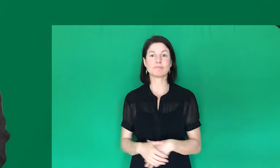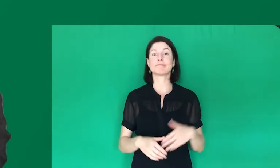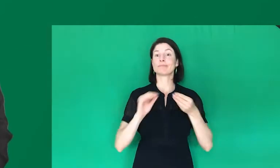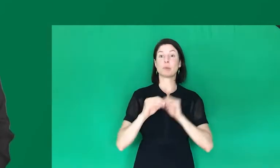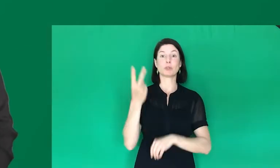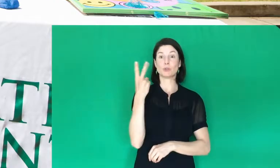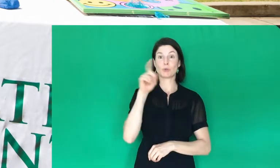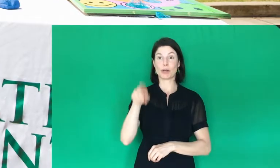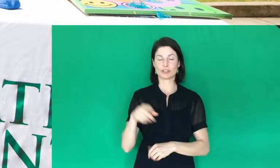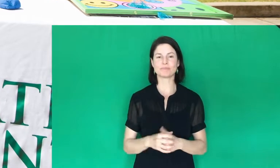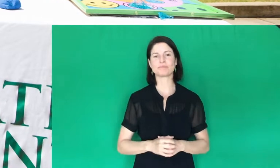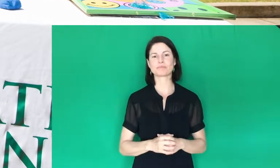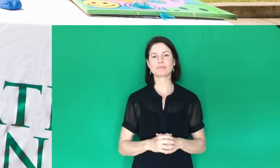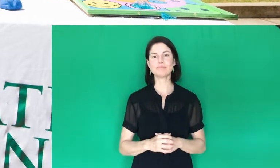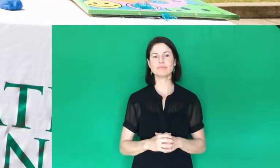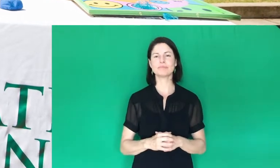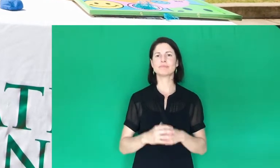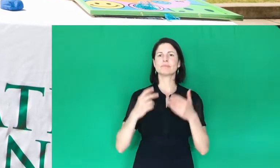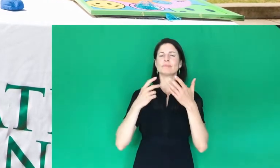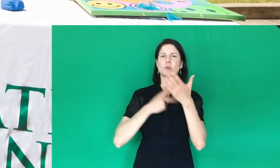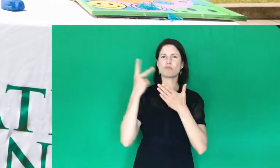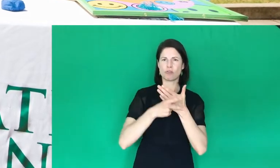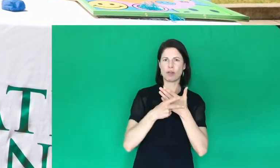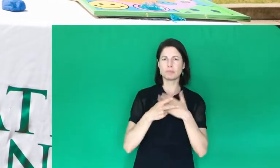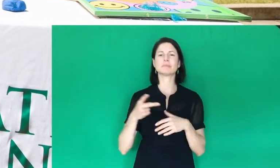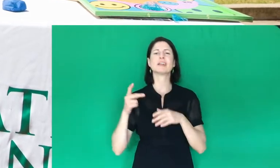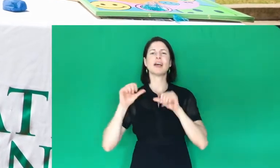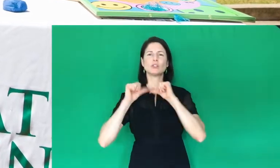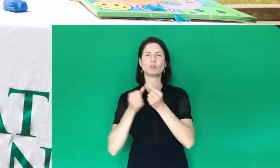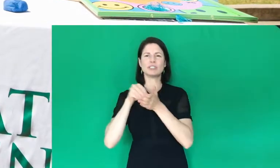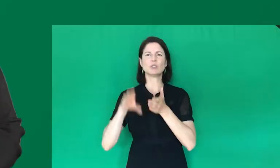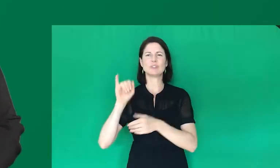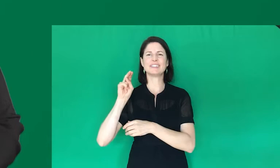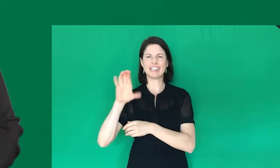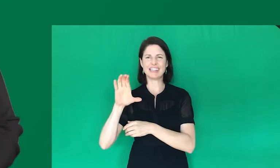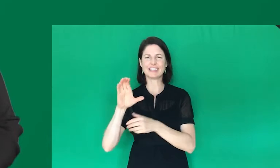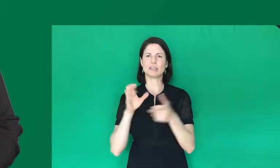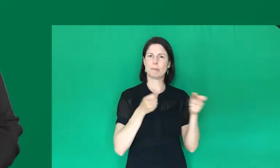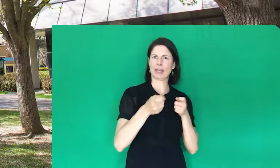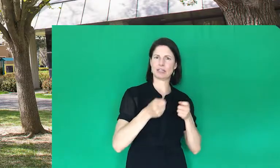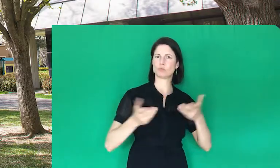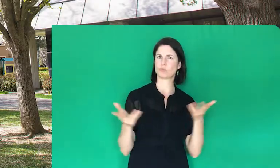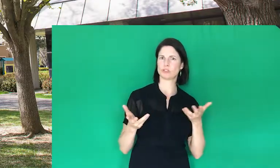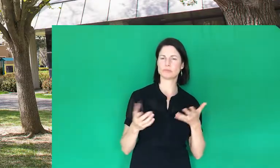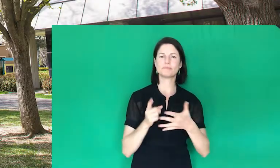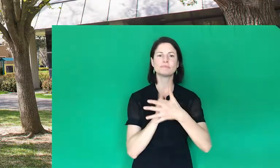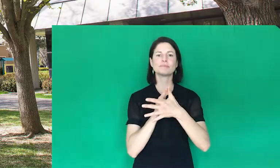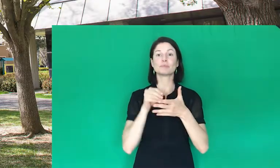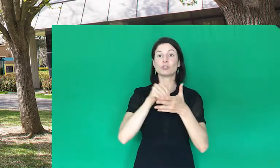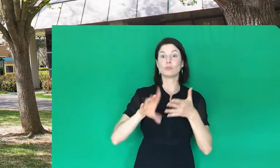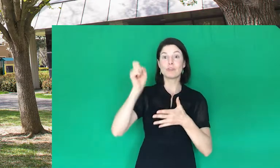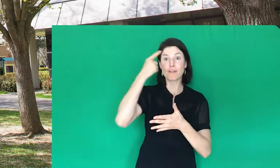number 2. Which of the following programs are managed by the Associated Students, Inc., or ASI? A,